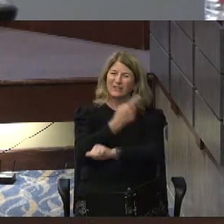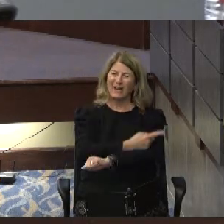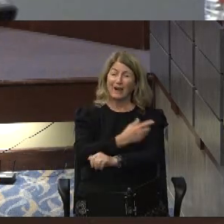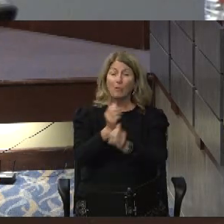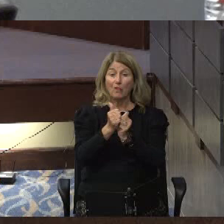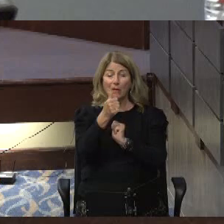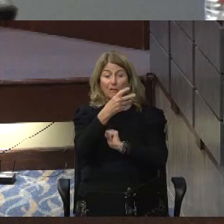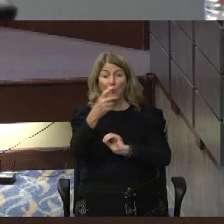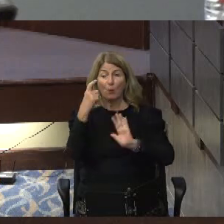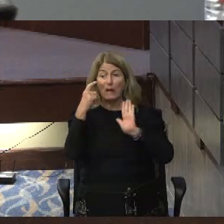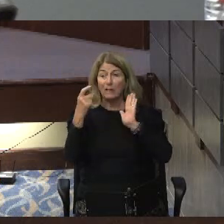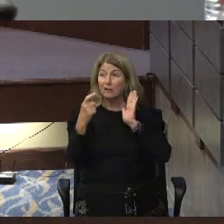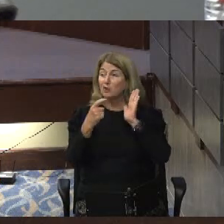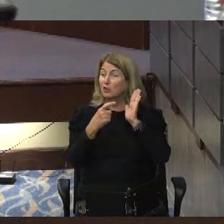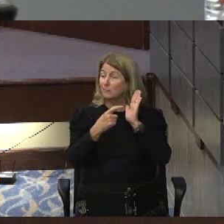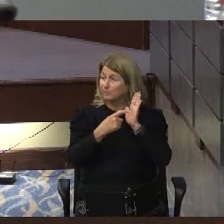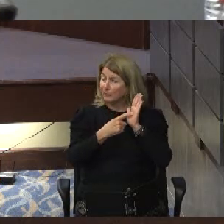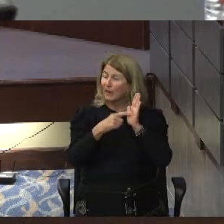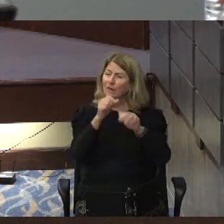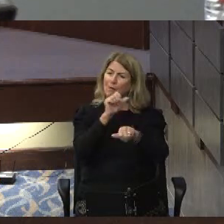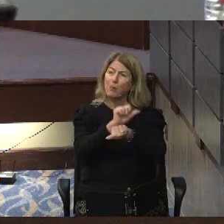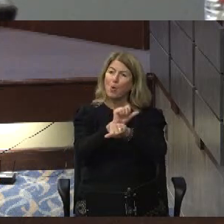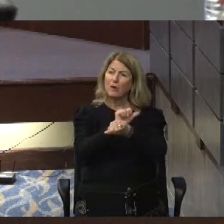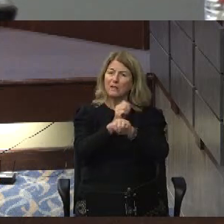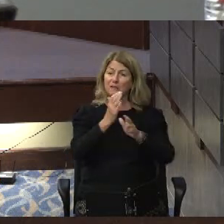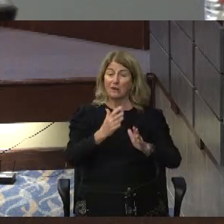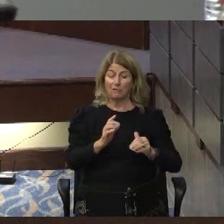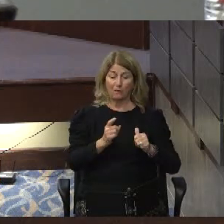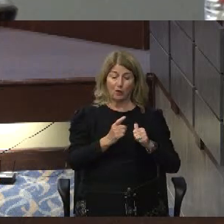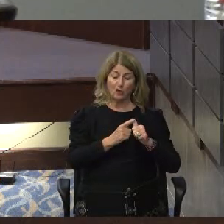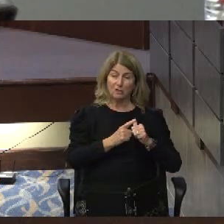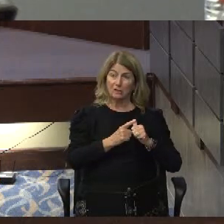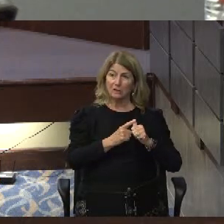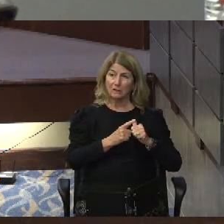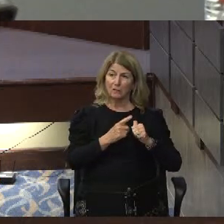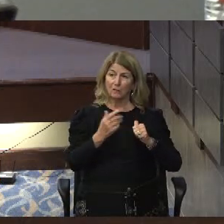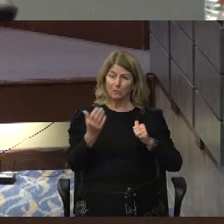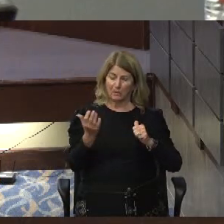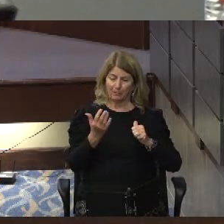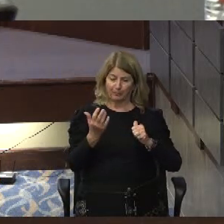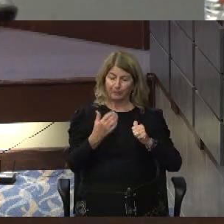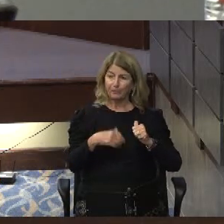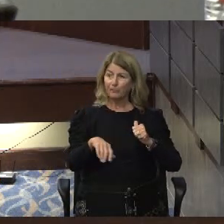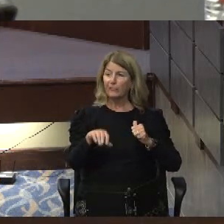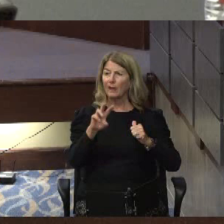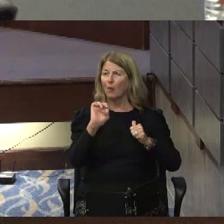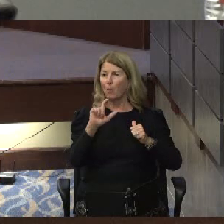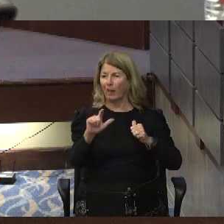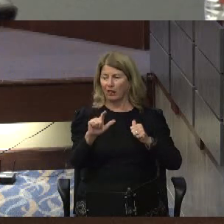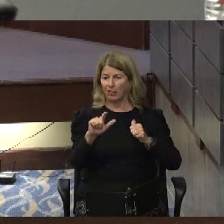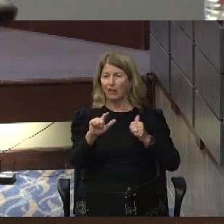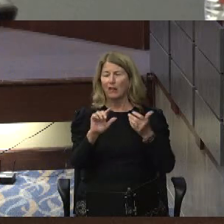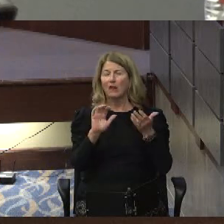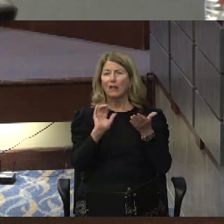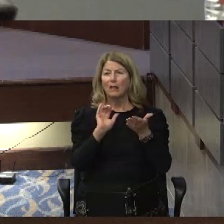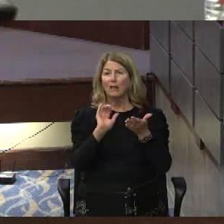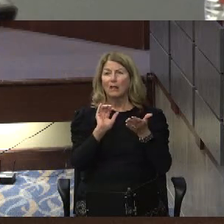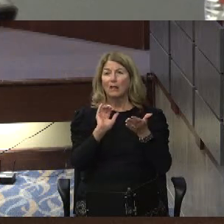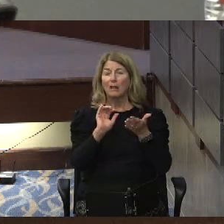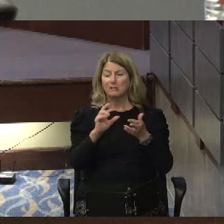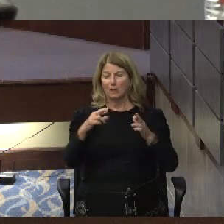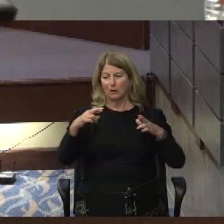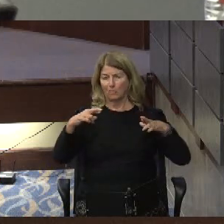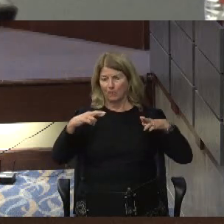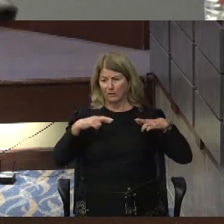couple of recognition of employees. The first is, well, it's the retirement of